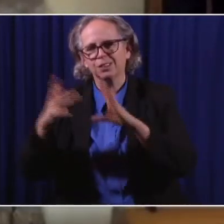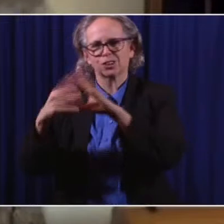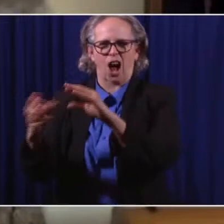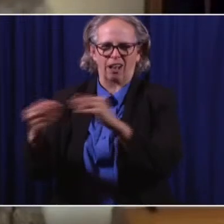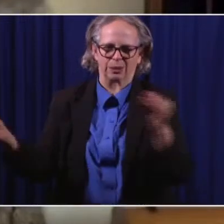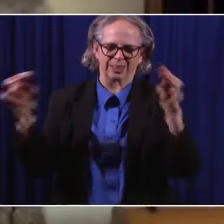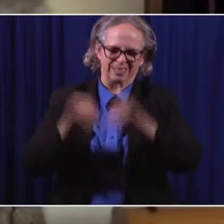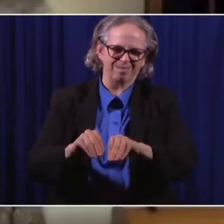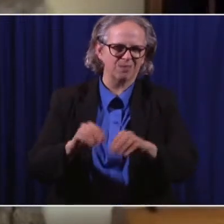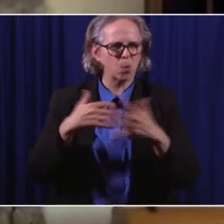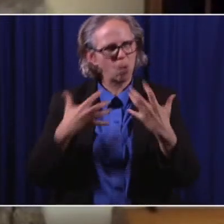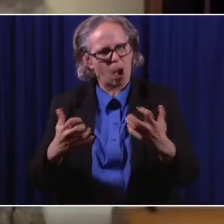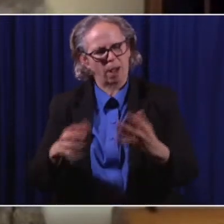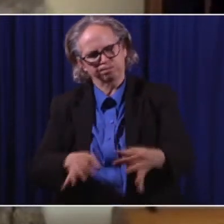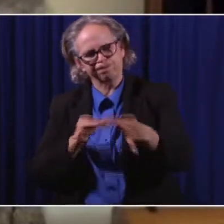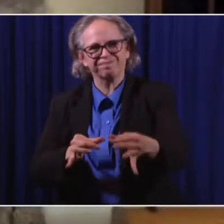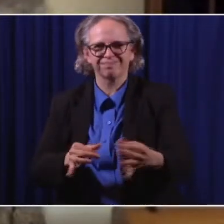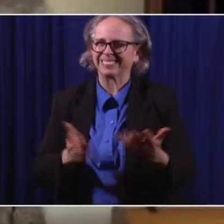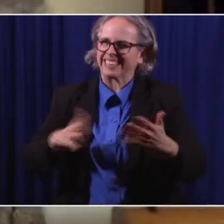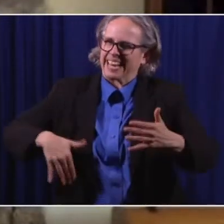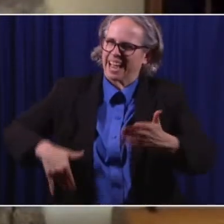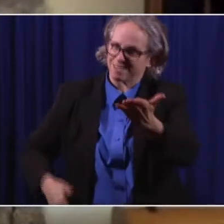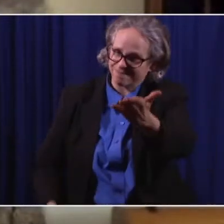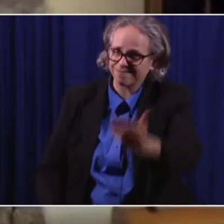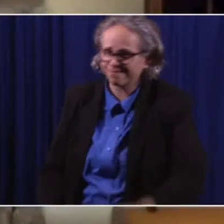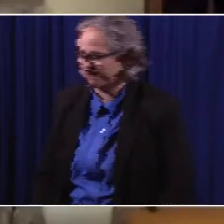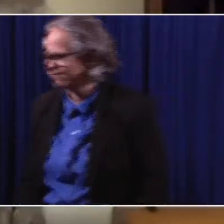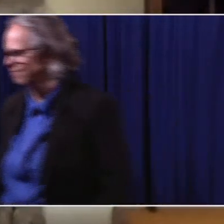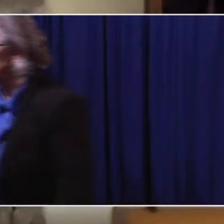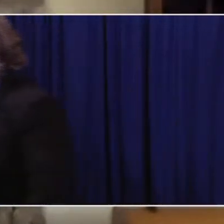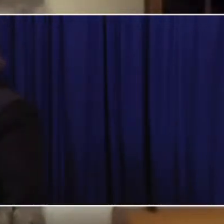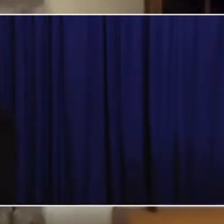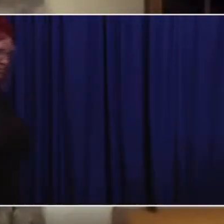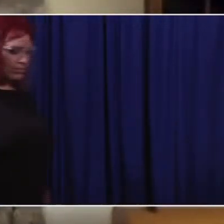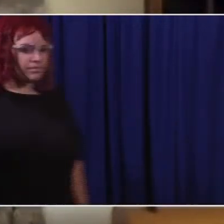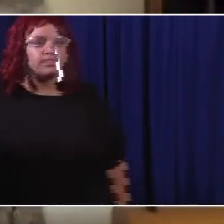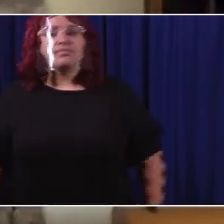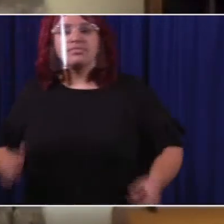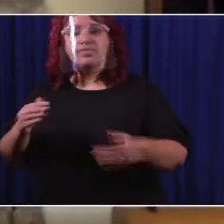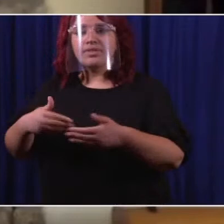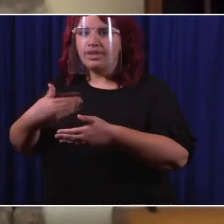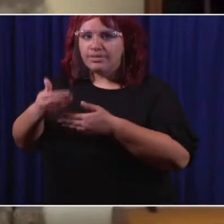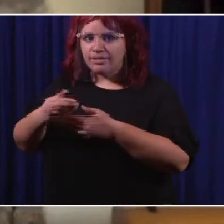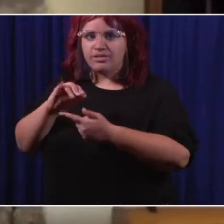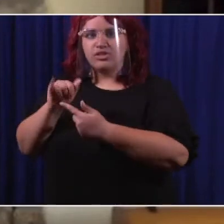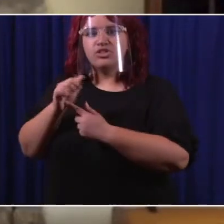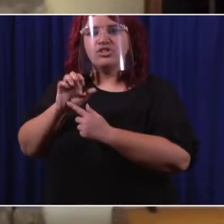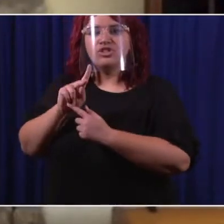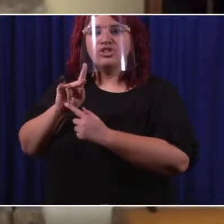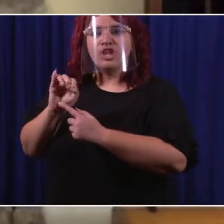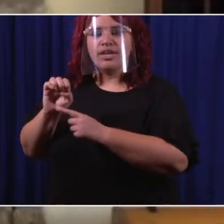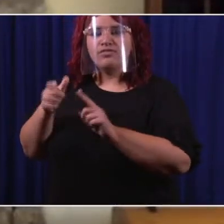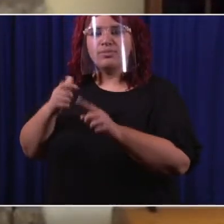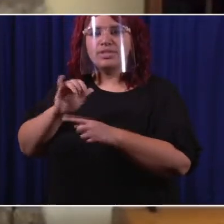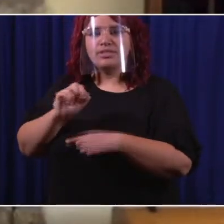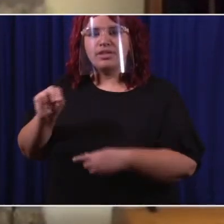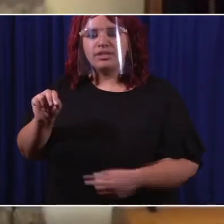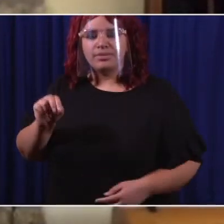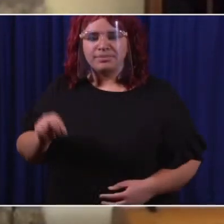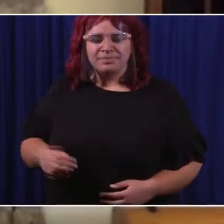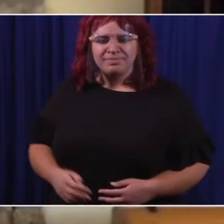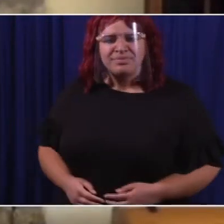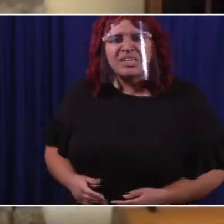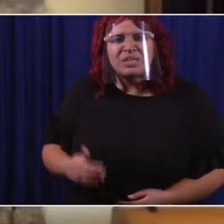at the Cincinnati Enquirer. Hey, Jackie. Hey, good afternoon. I'm going to go back to something you said earlier.